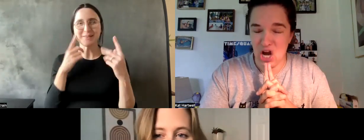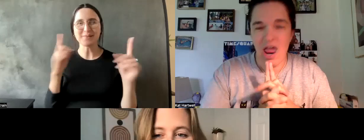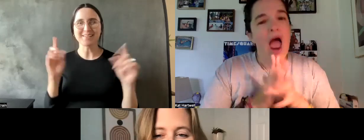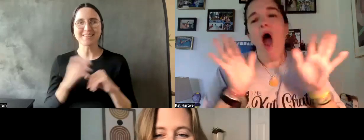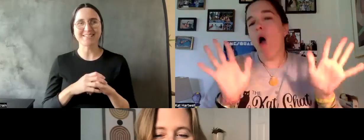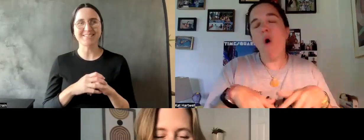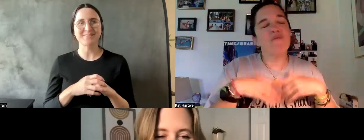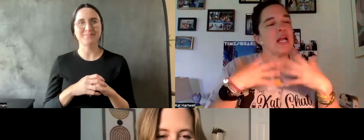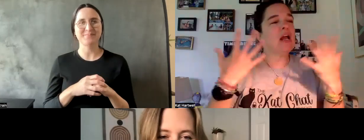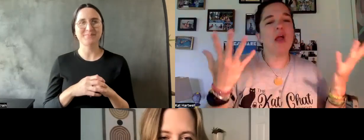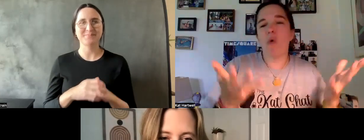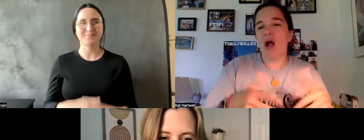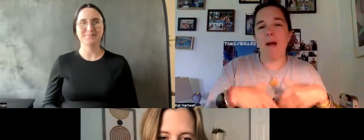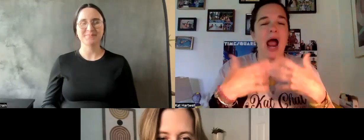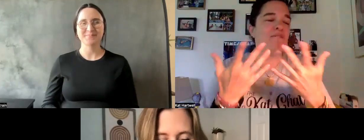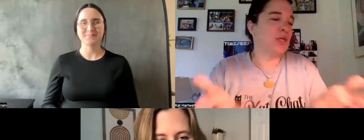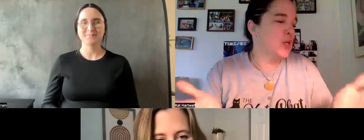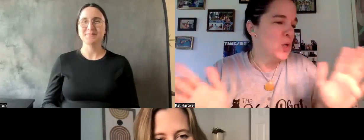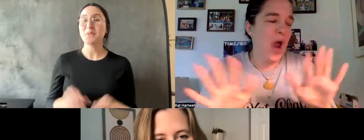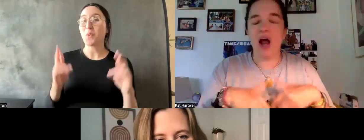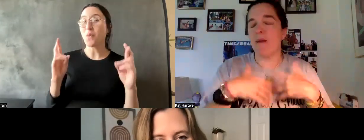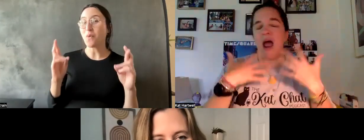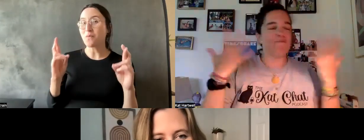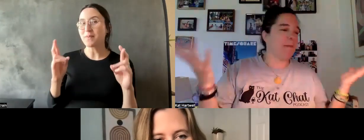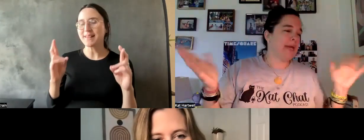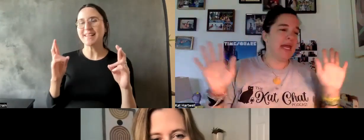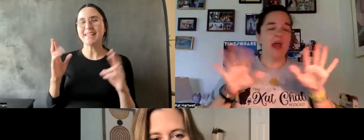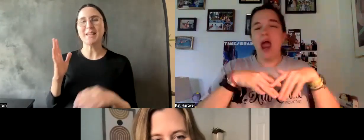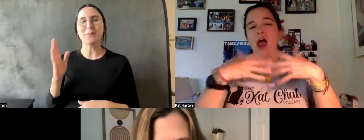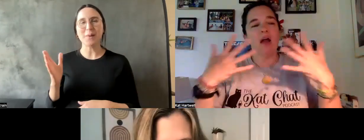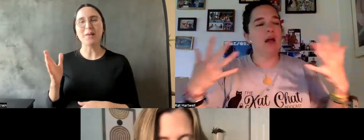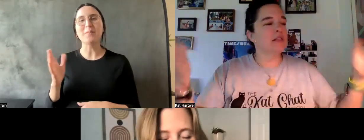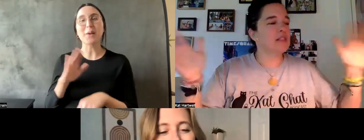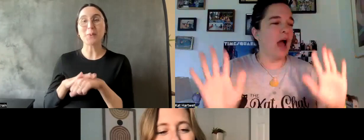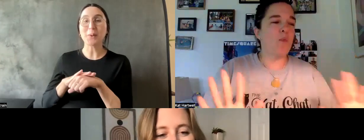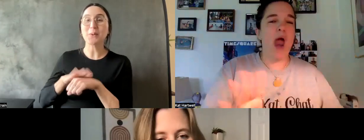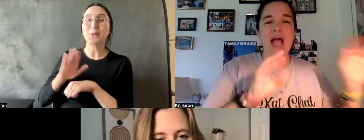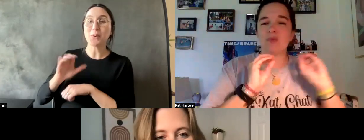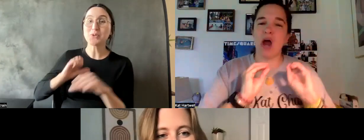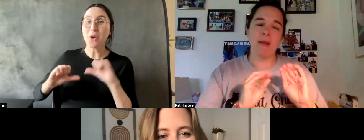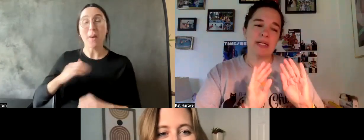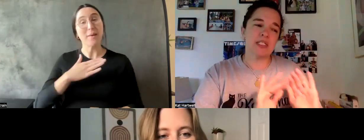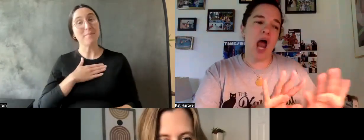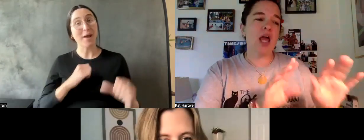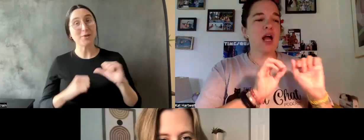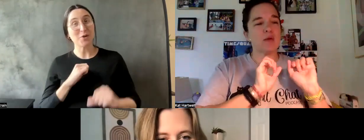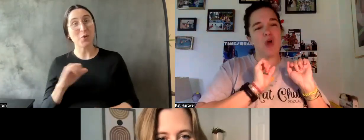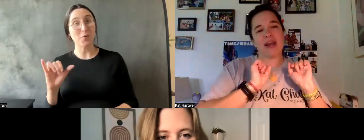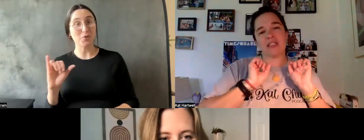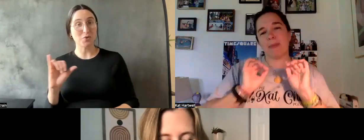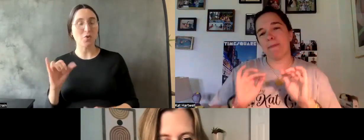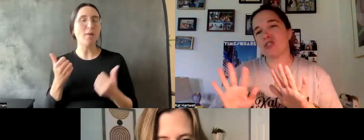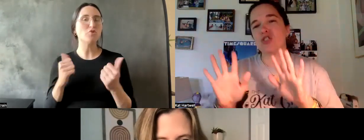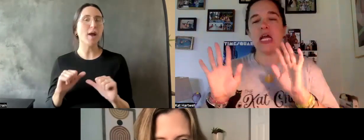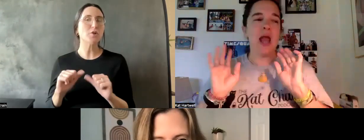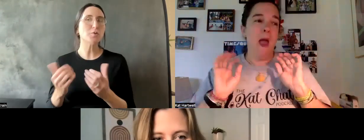We'll see. Well, hopefully he will come on for you and come on for me. And some ways I'm trying to be better. I'm trying